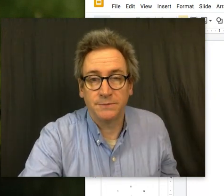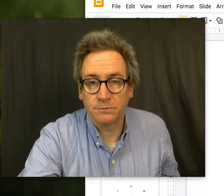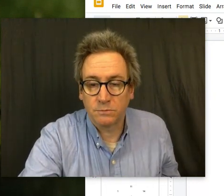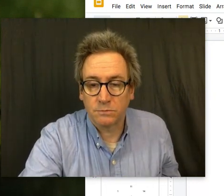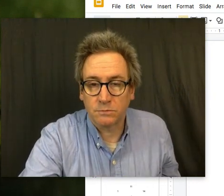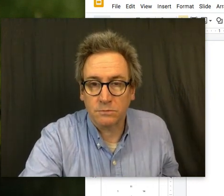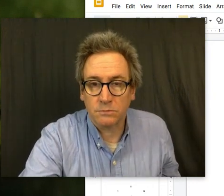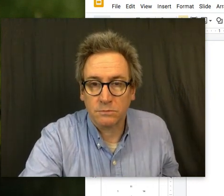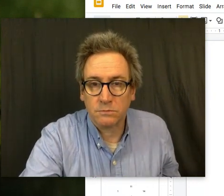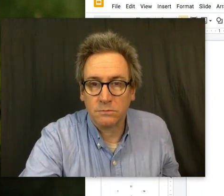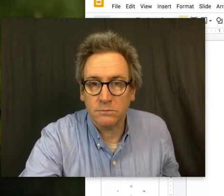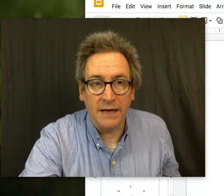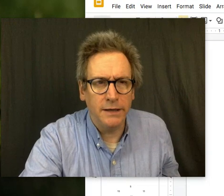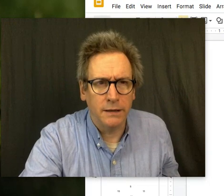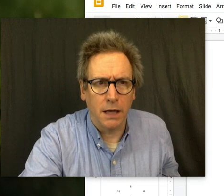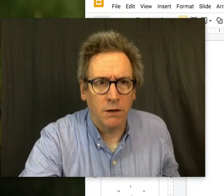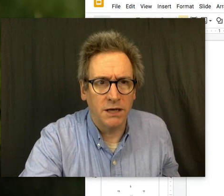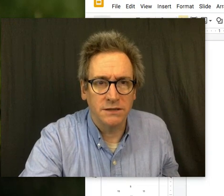clockwise,